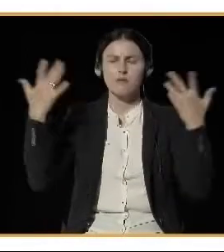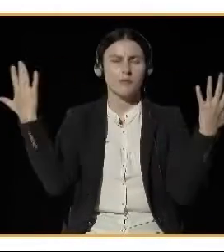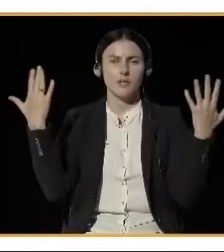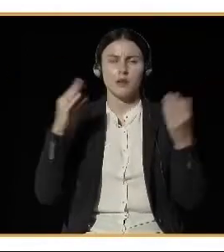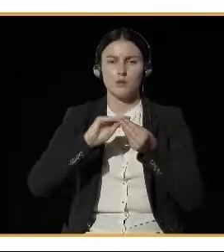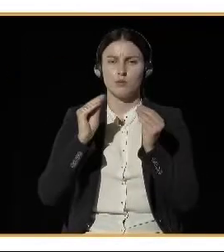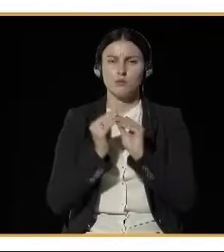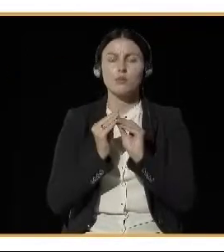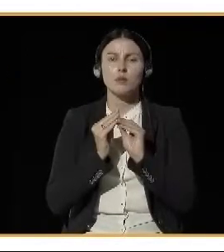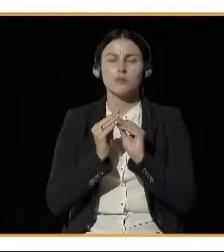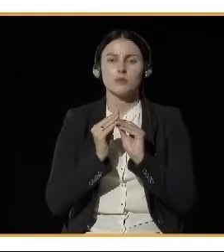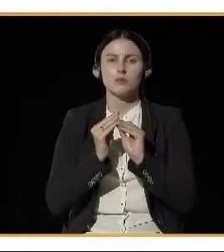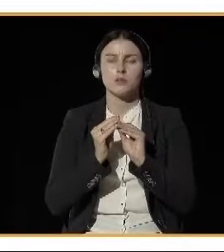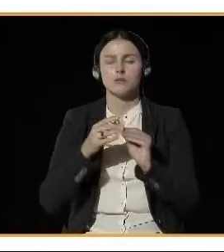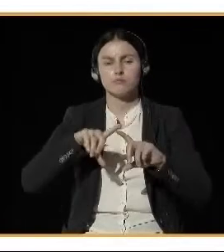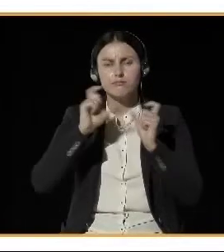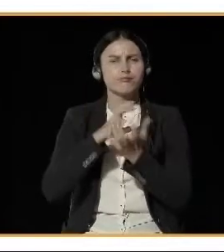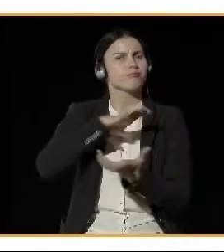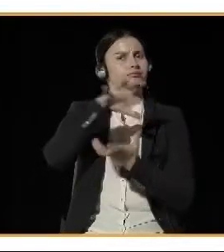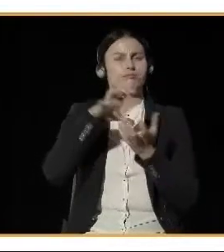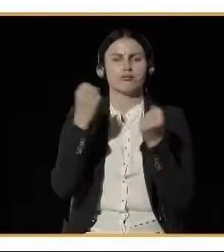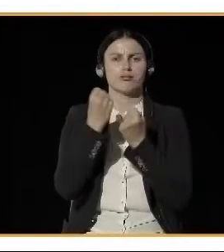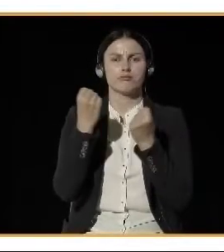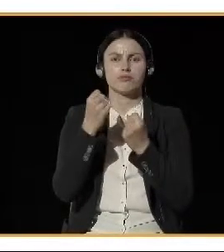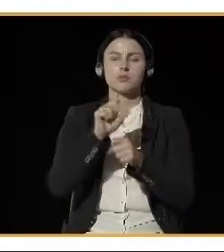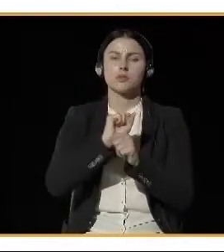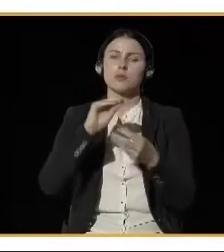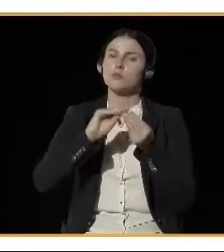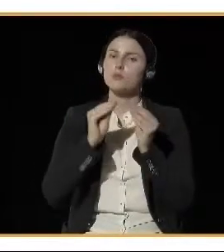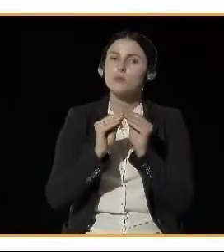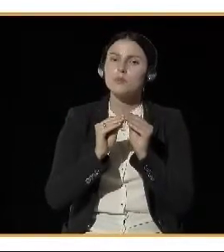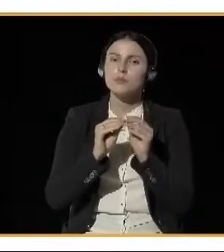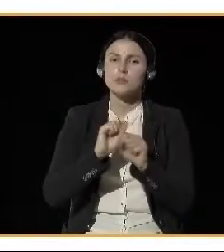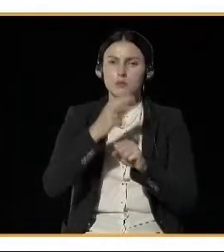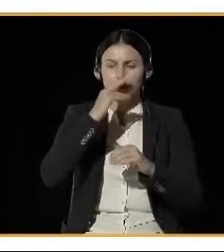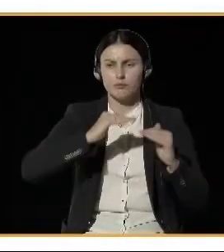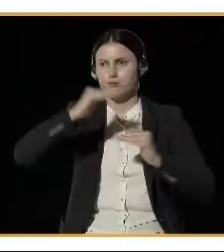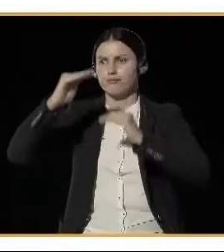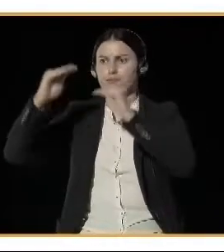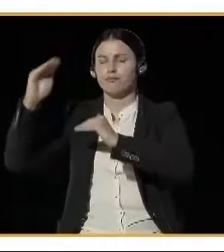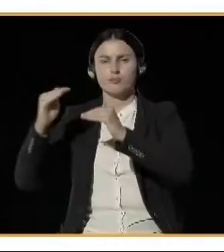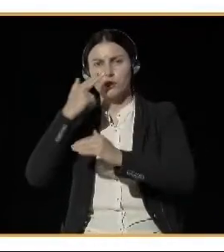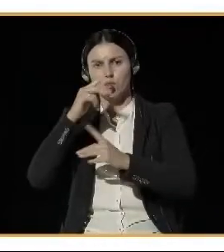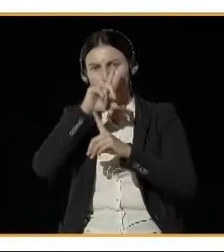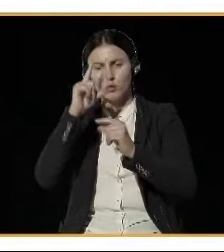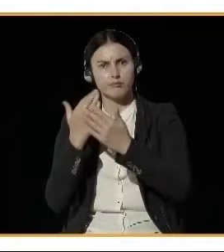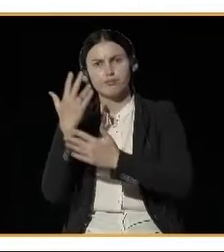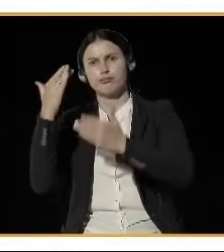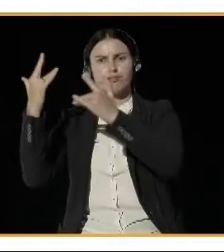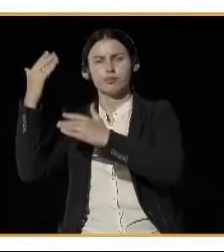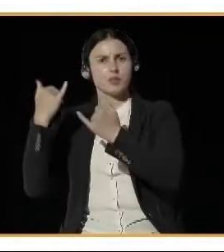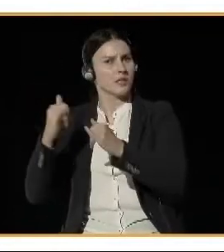them is demographic change. This change is so radical that we used to say